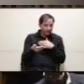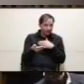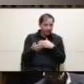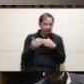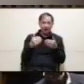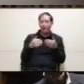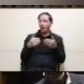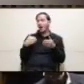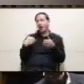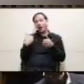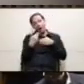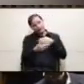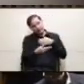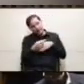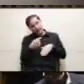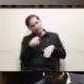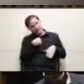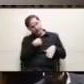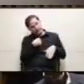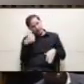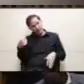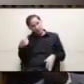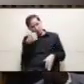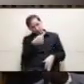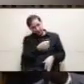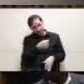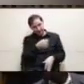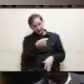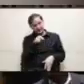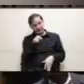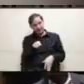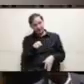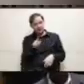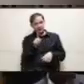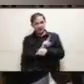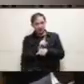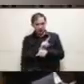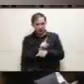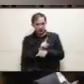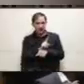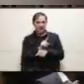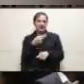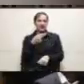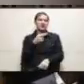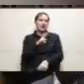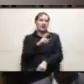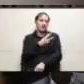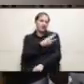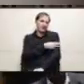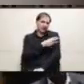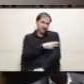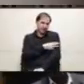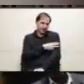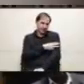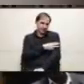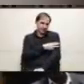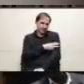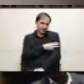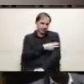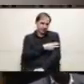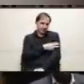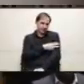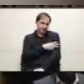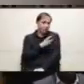After that, I was appointed by Tswai temporarily as an HR manager. In